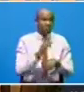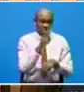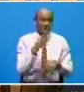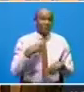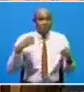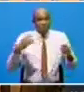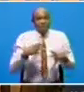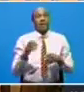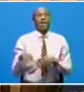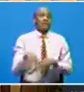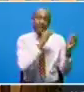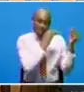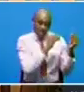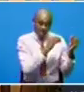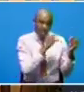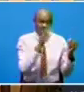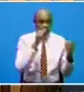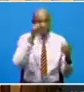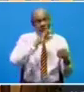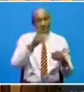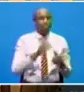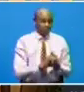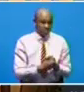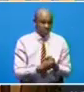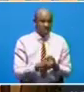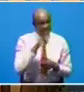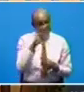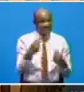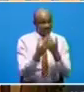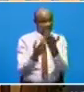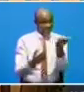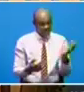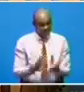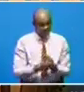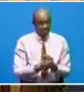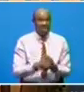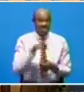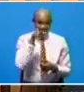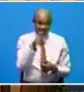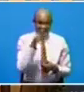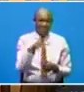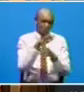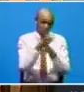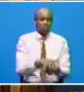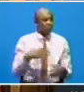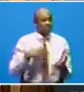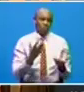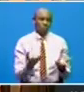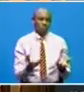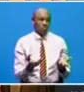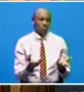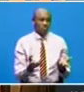people can run away, particularly from urban centers. This is already happening. Mm-hmm. That is the disenfranchising people.